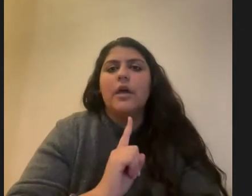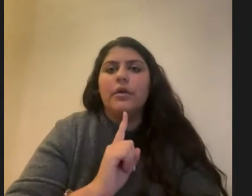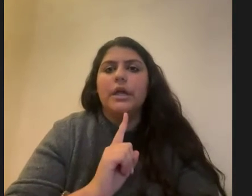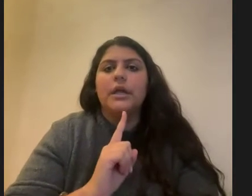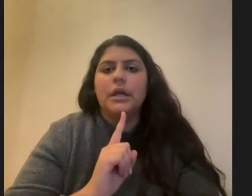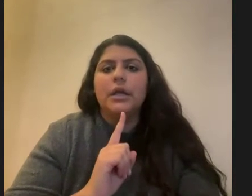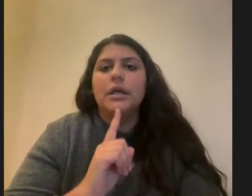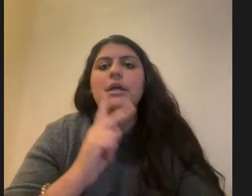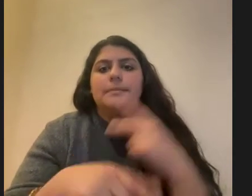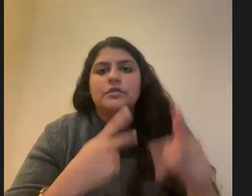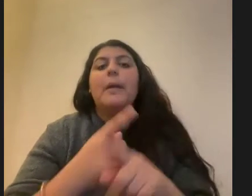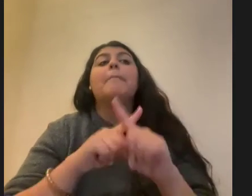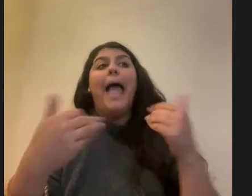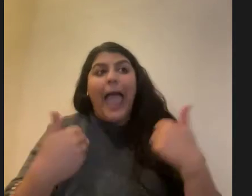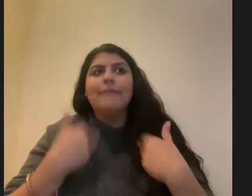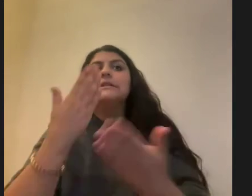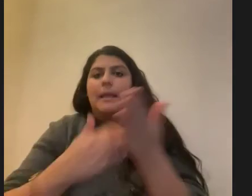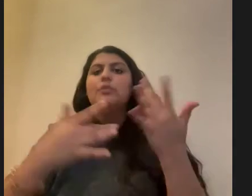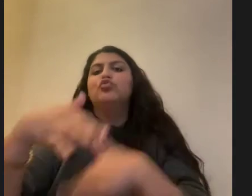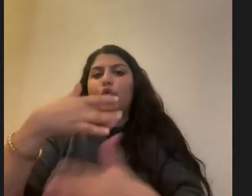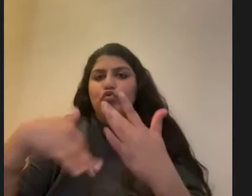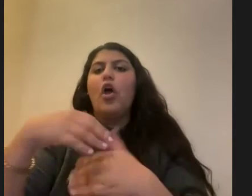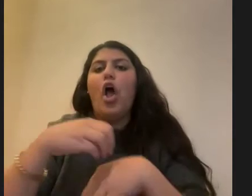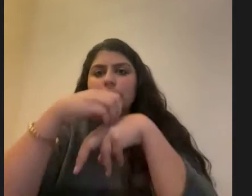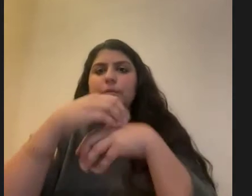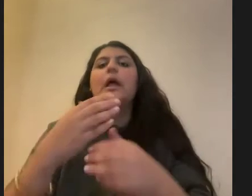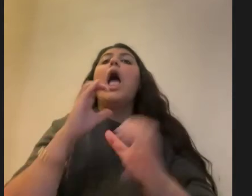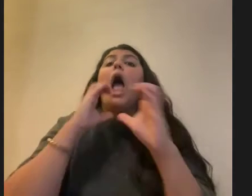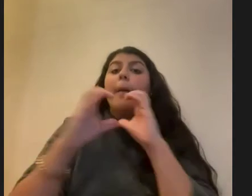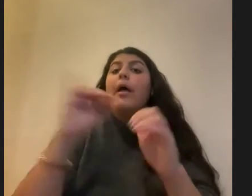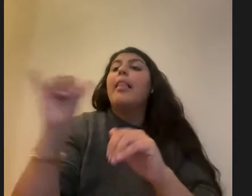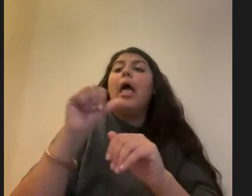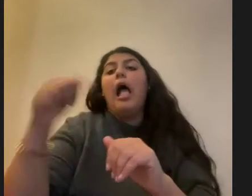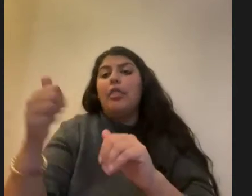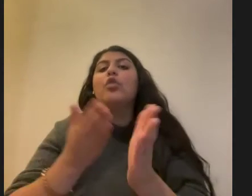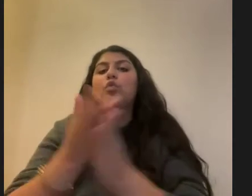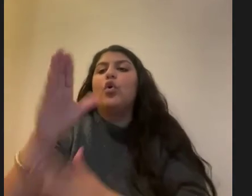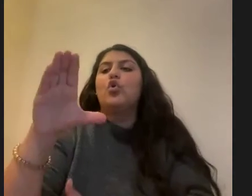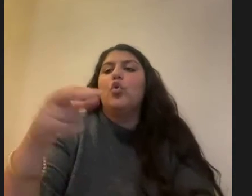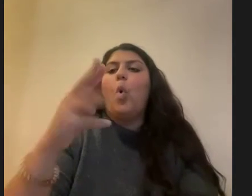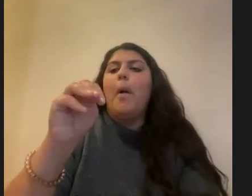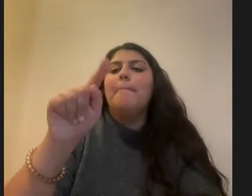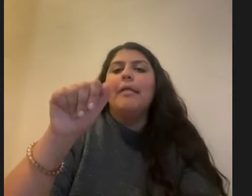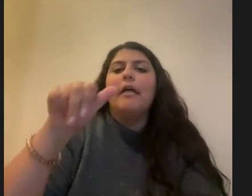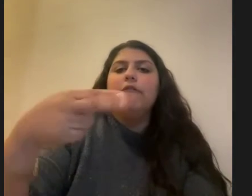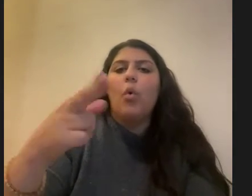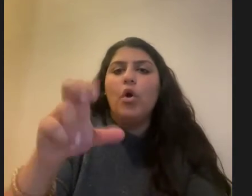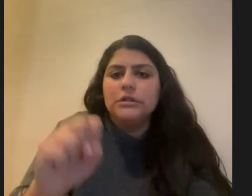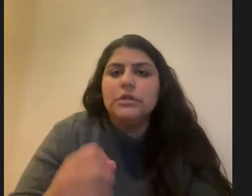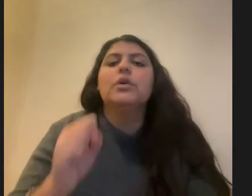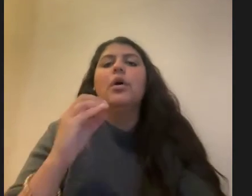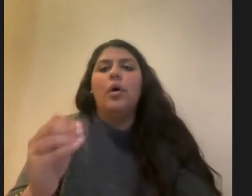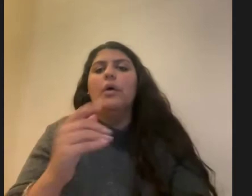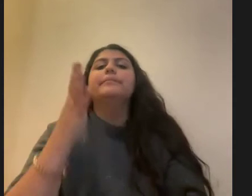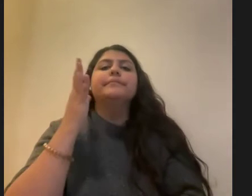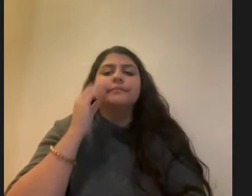is social octopuses. But they do communicate just like other cephs with their chromatophores. And so the way they change their